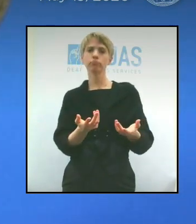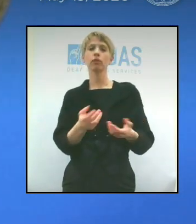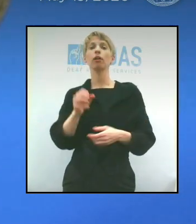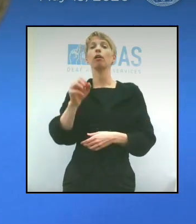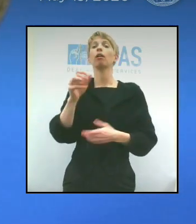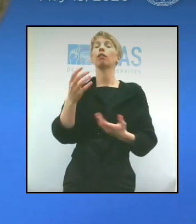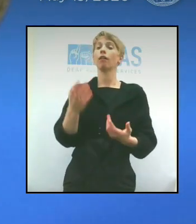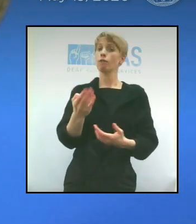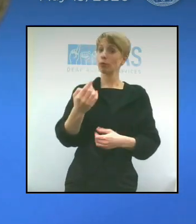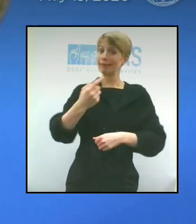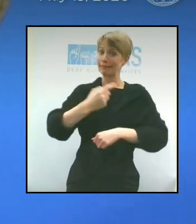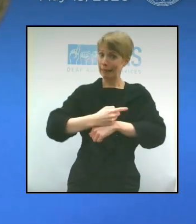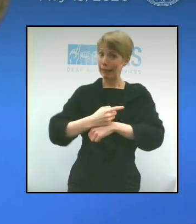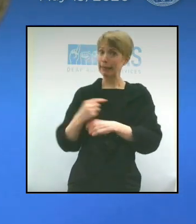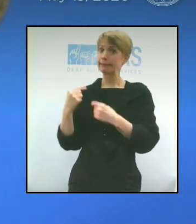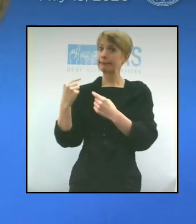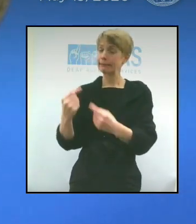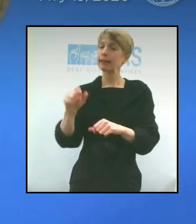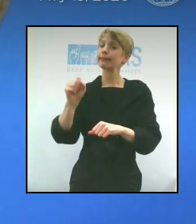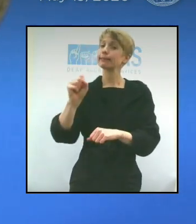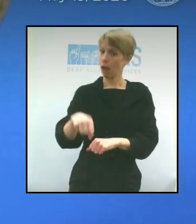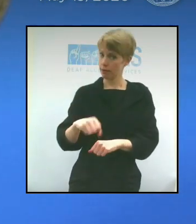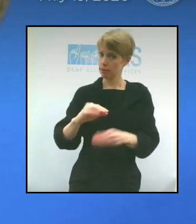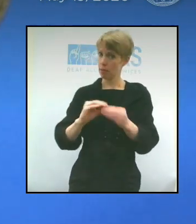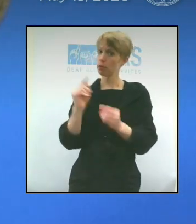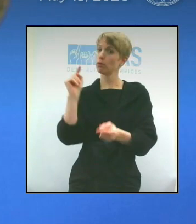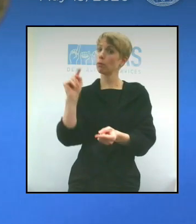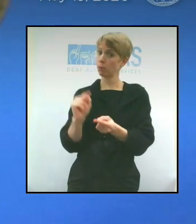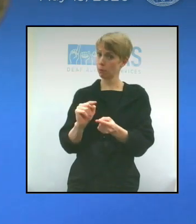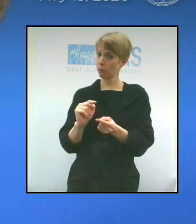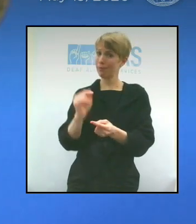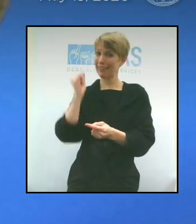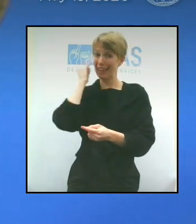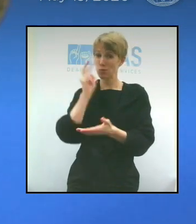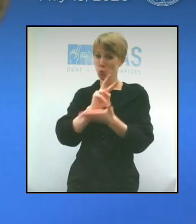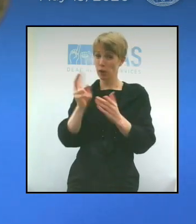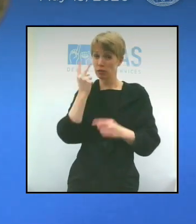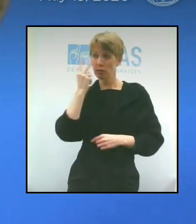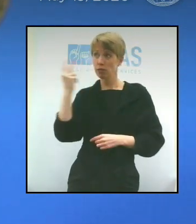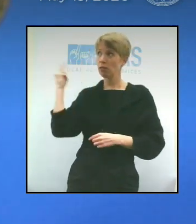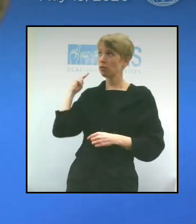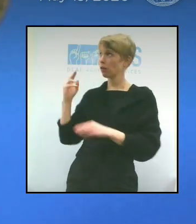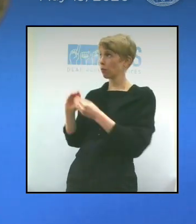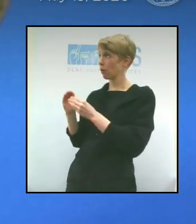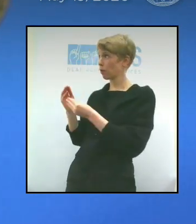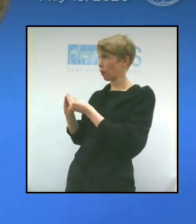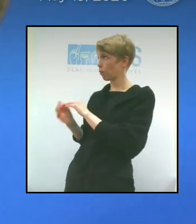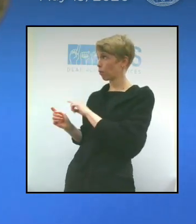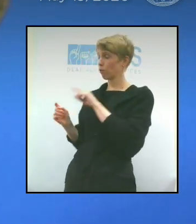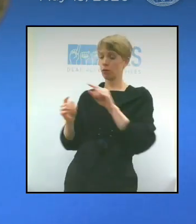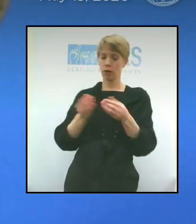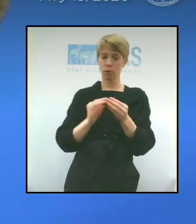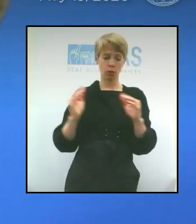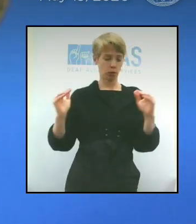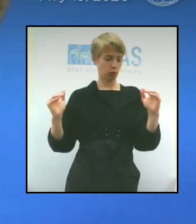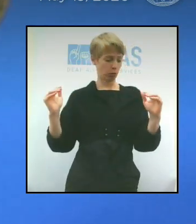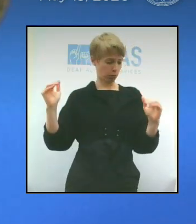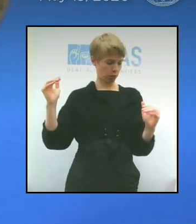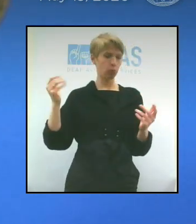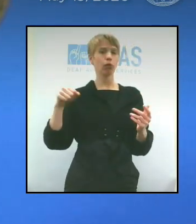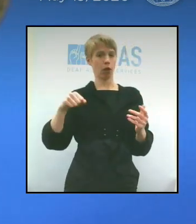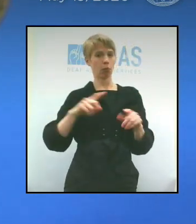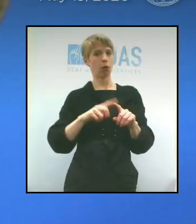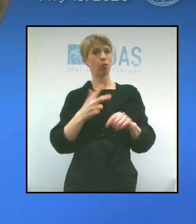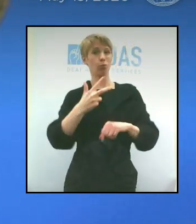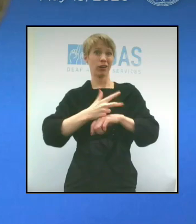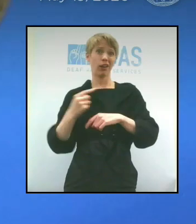a 14-day period. That has occurred. If you go back 2 weeks, we have less cases. I think we have about 50 less cases. The problem is the last 3